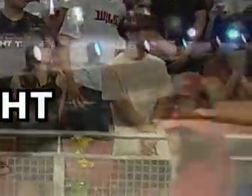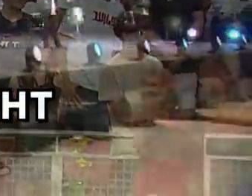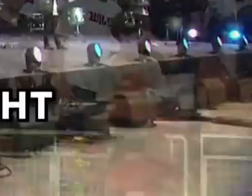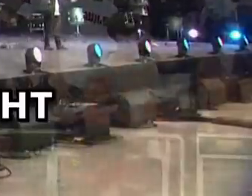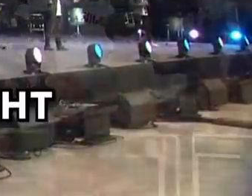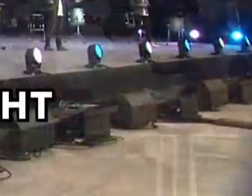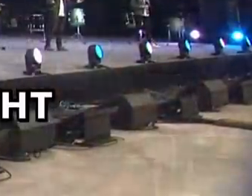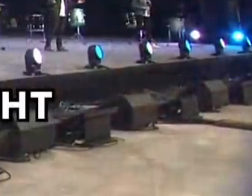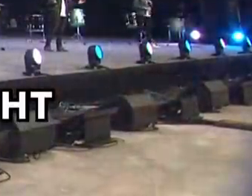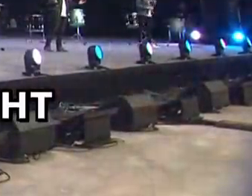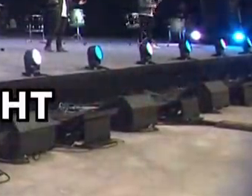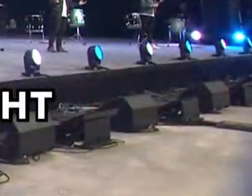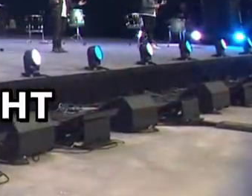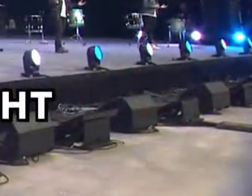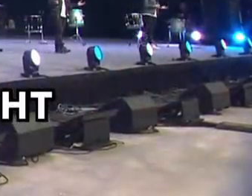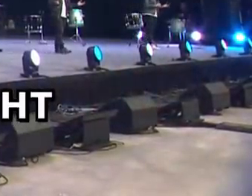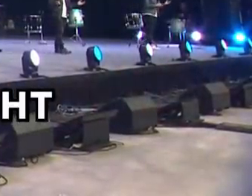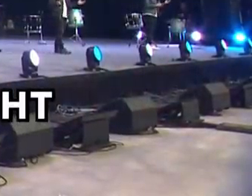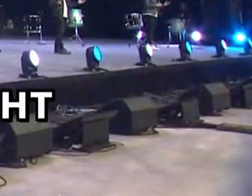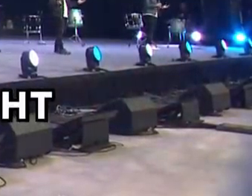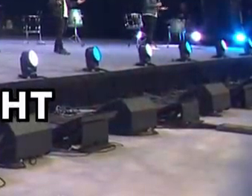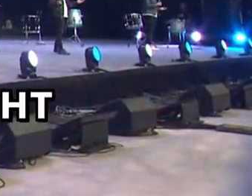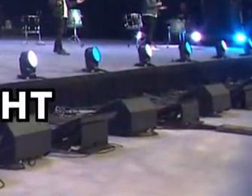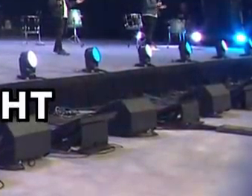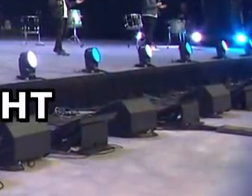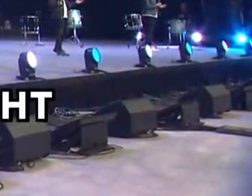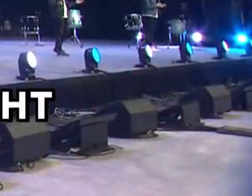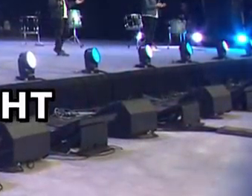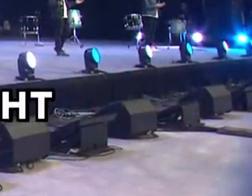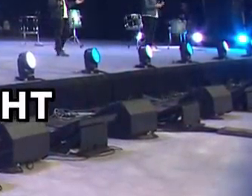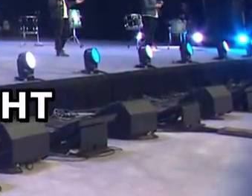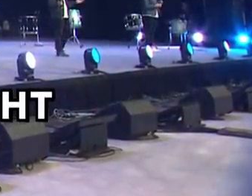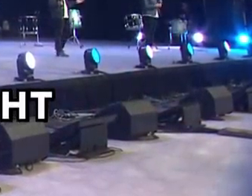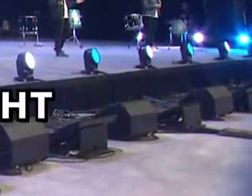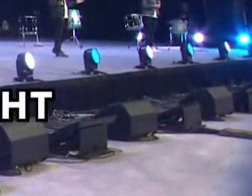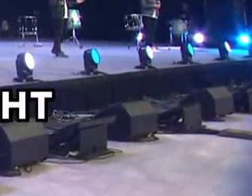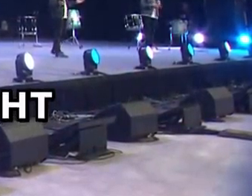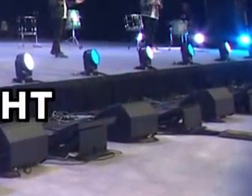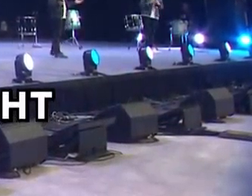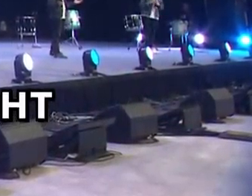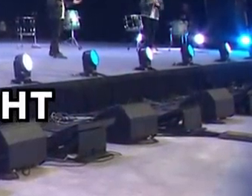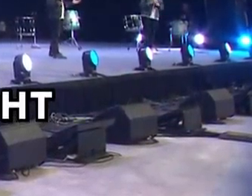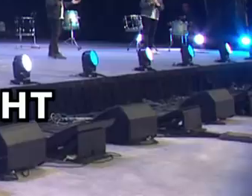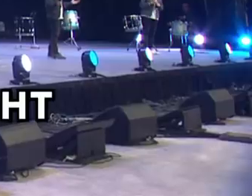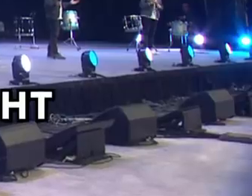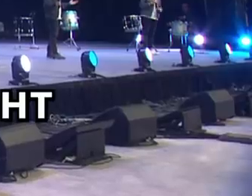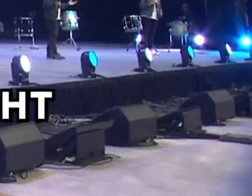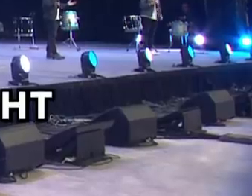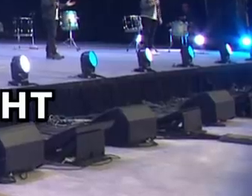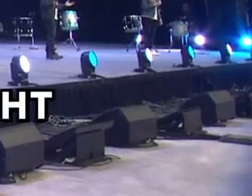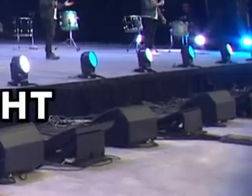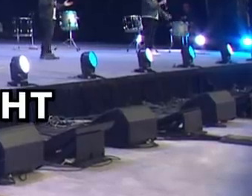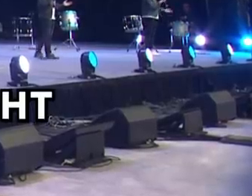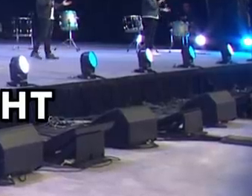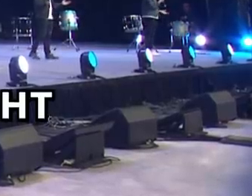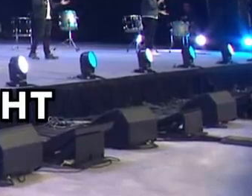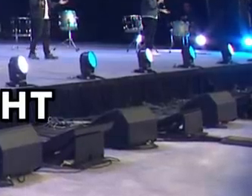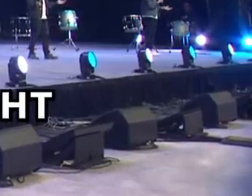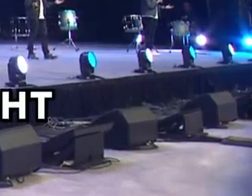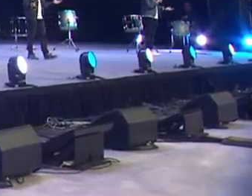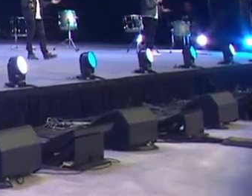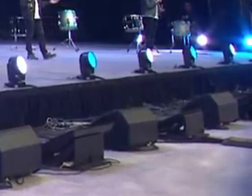'Twas grace that taught my heart